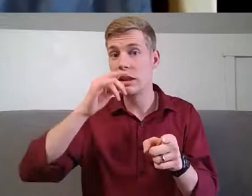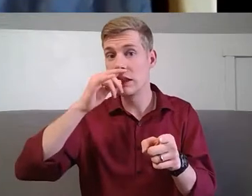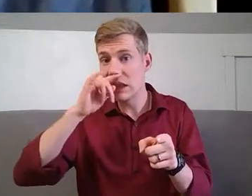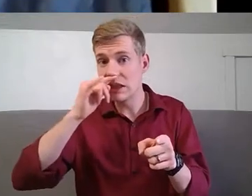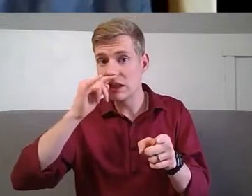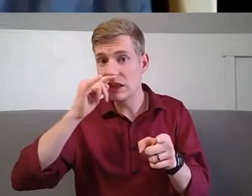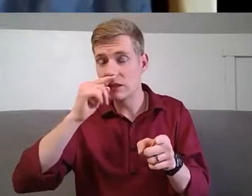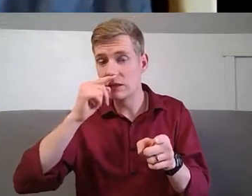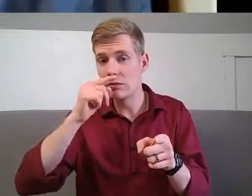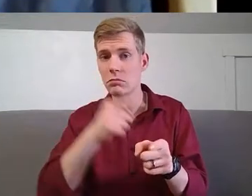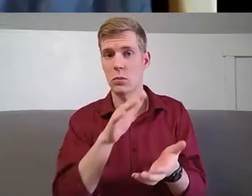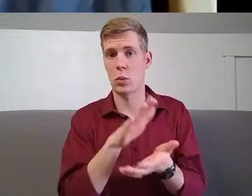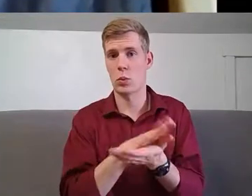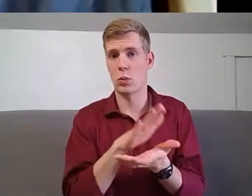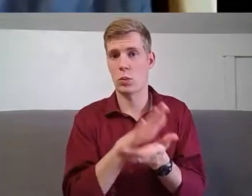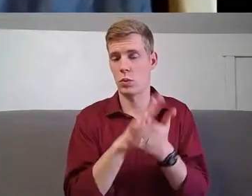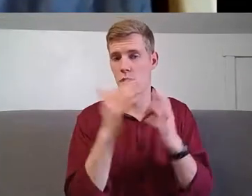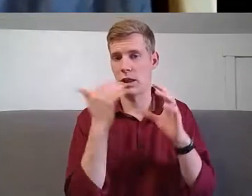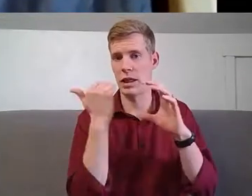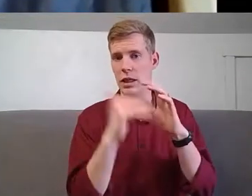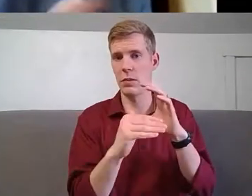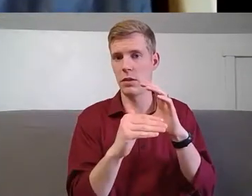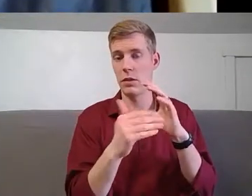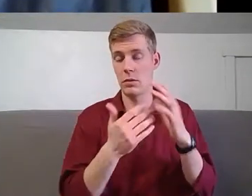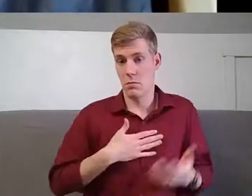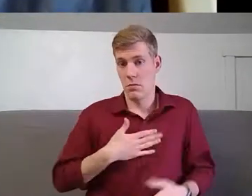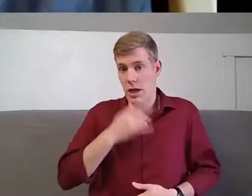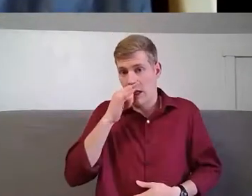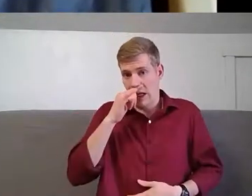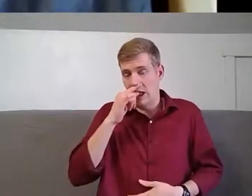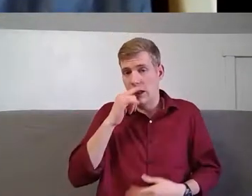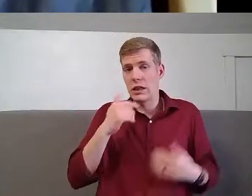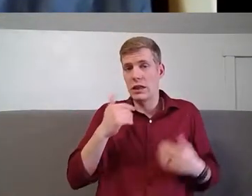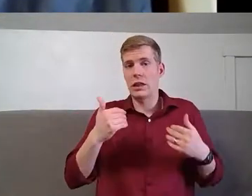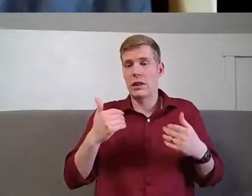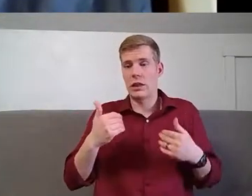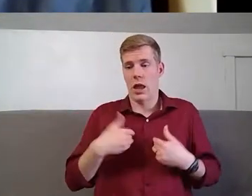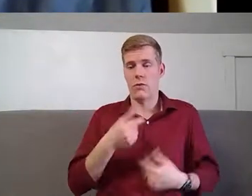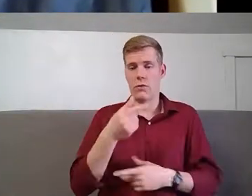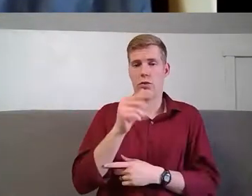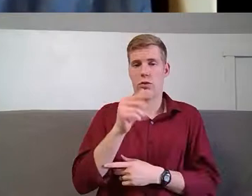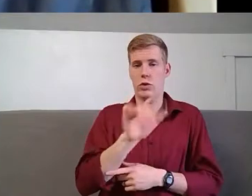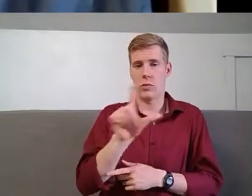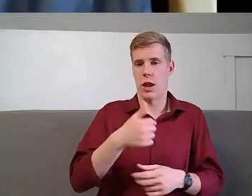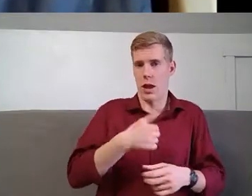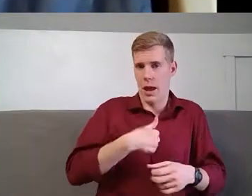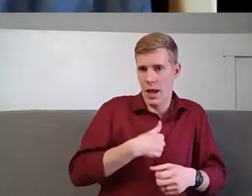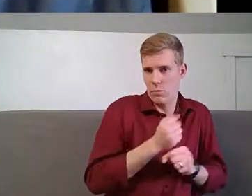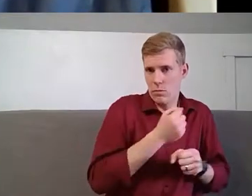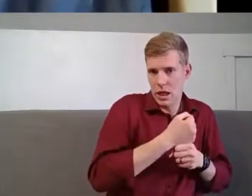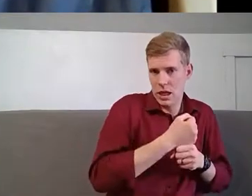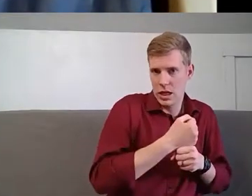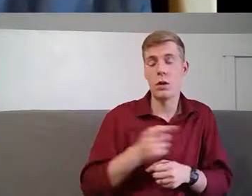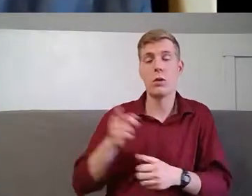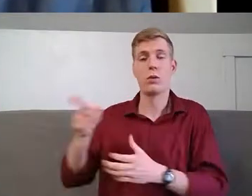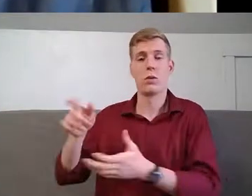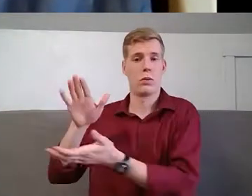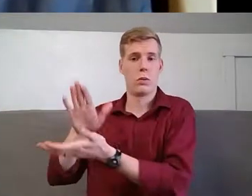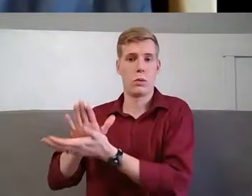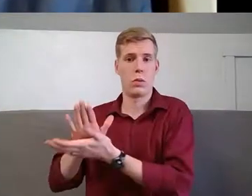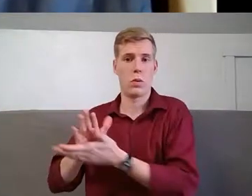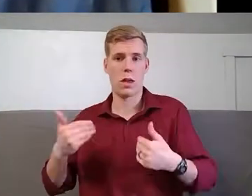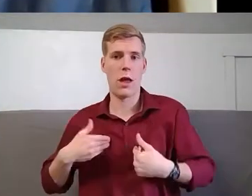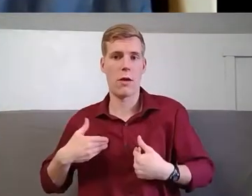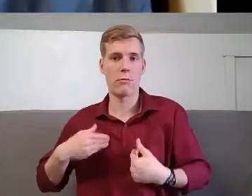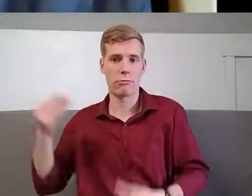they're using their school email, like my kids have a Gmail that I created for them, but the school creates a